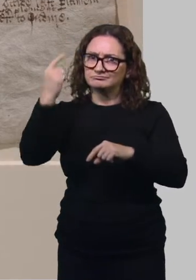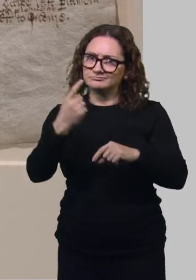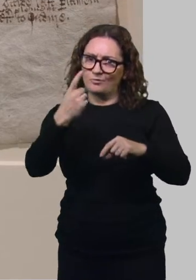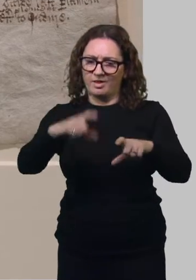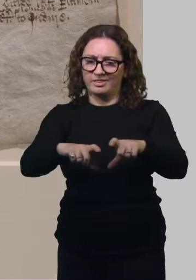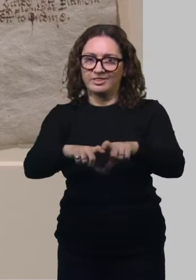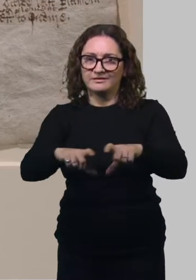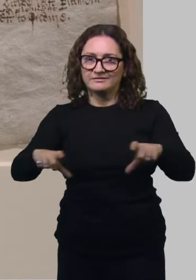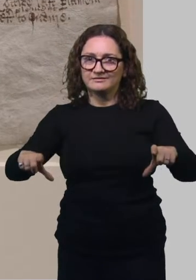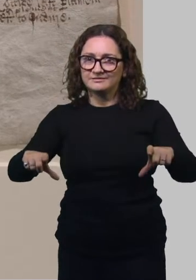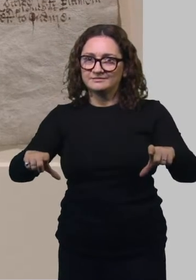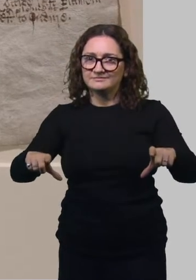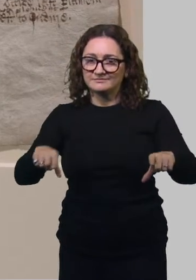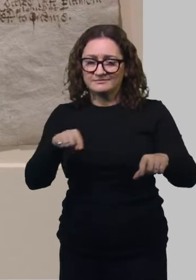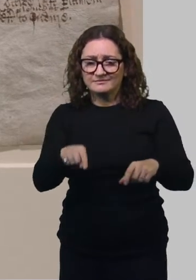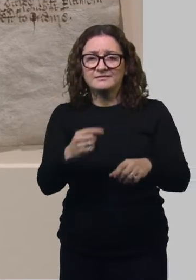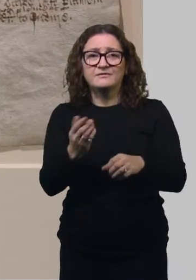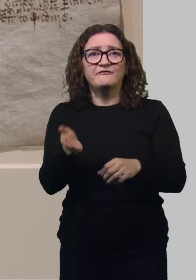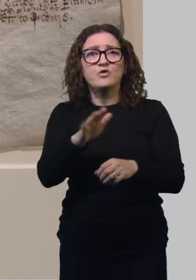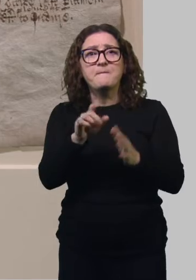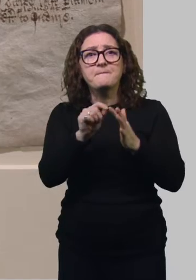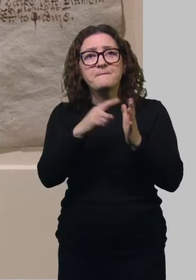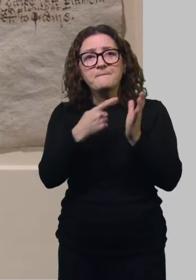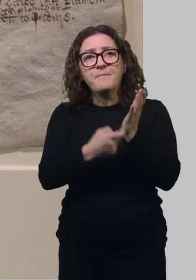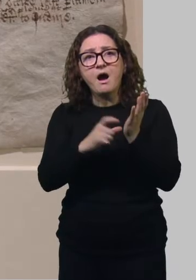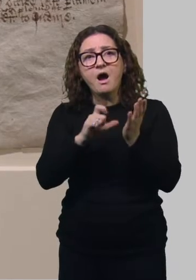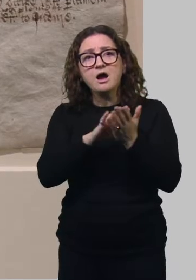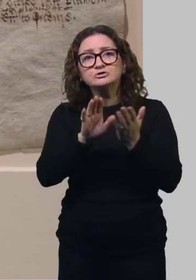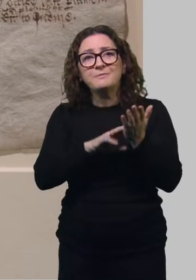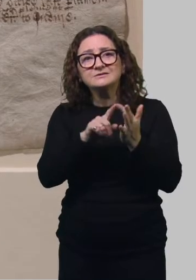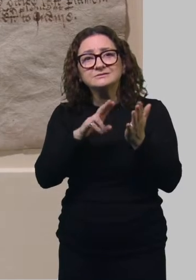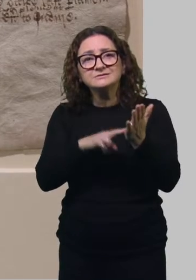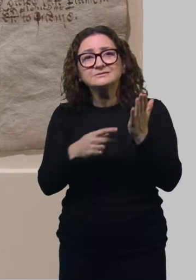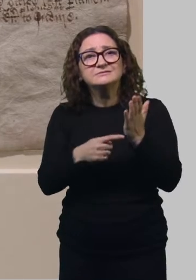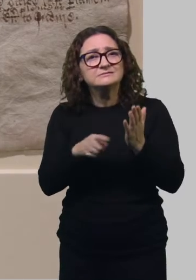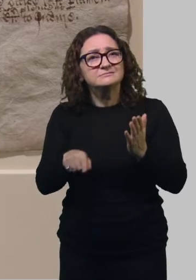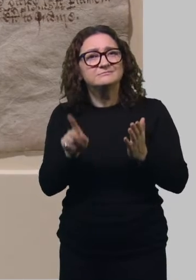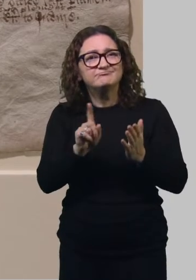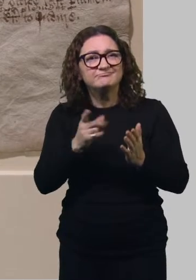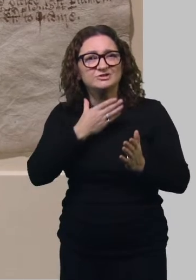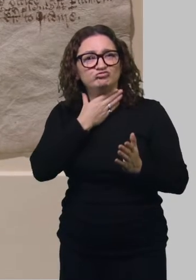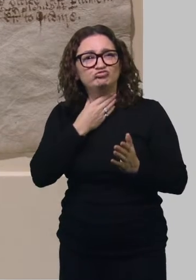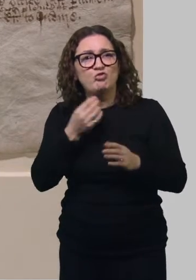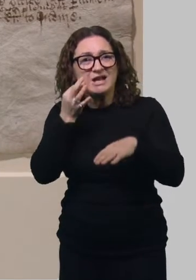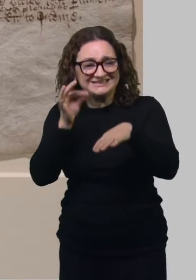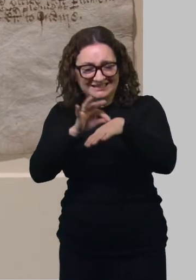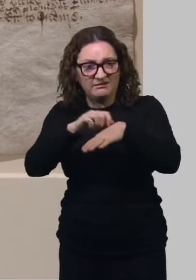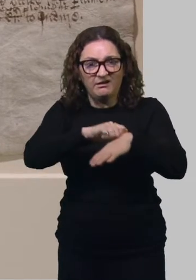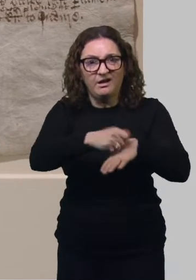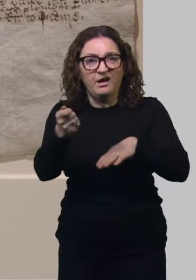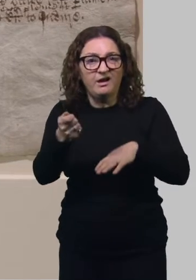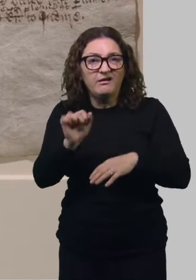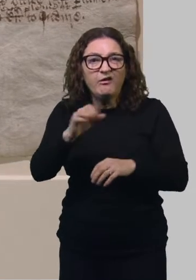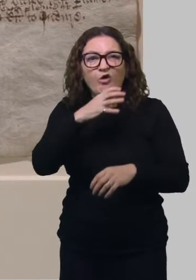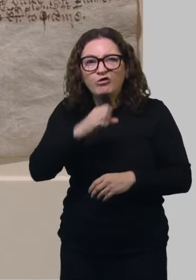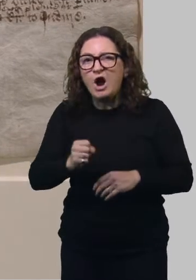Early acts are quite short and on single sheets. These acts were made from parchment, which is specially treated dried skin from animals,